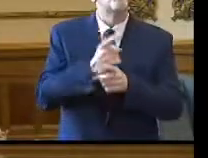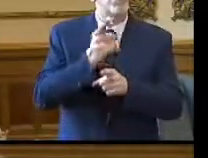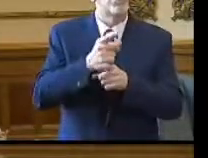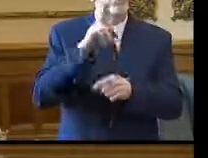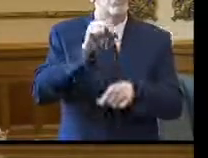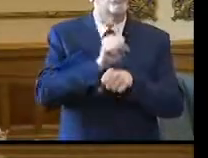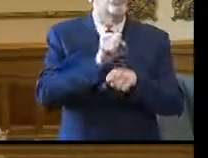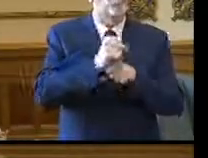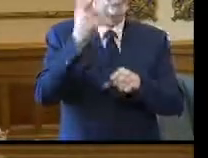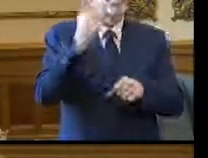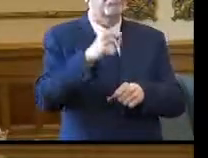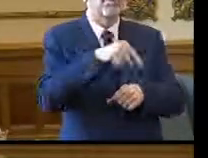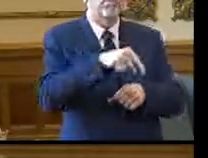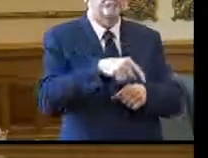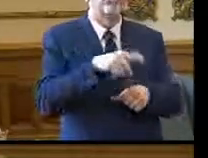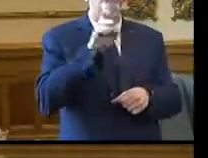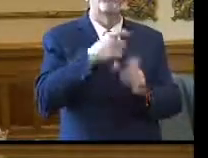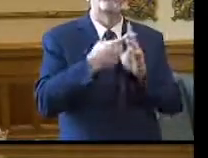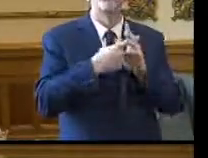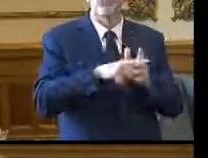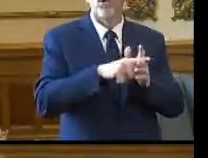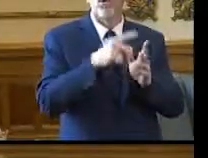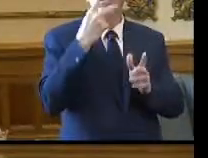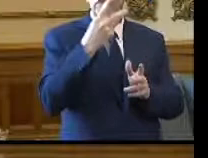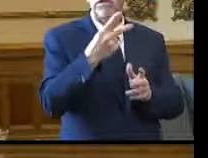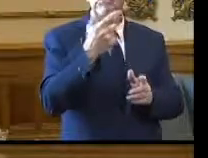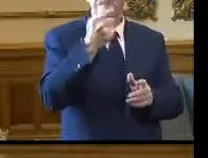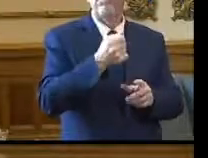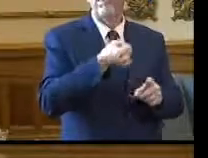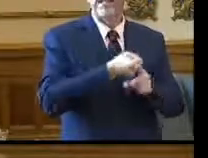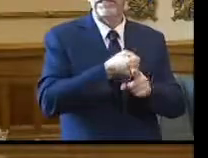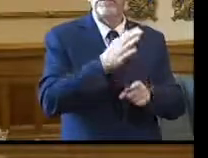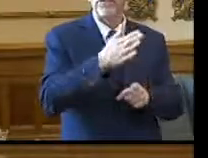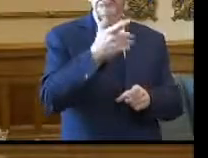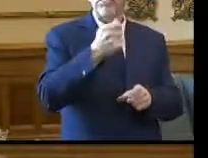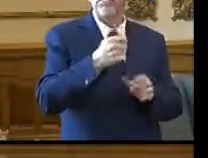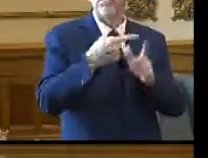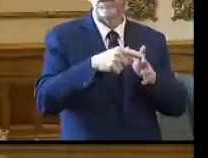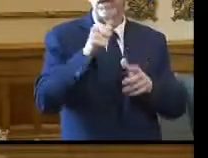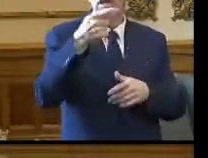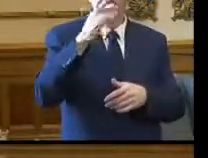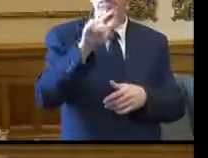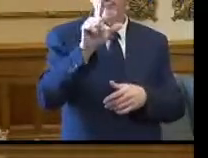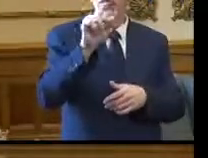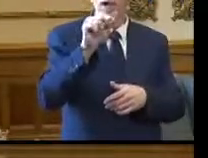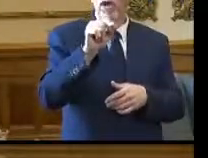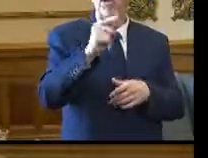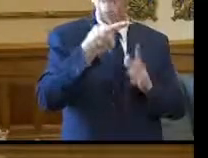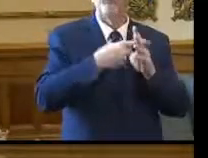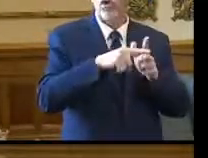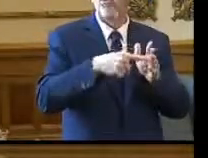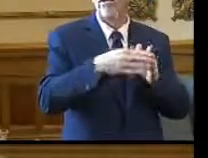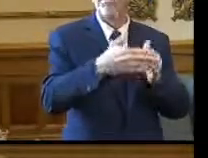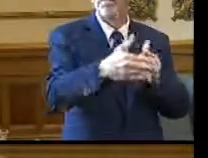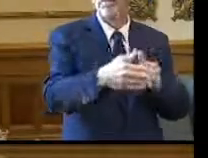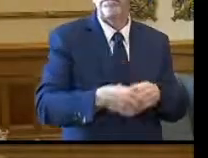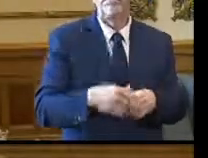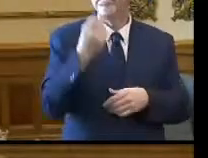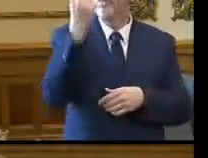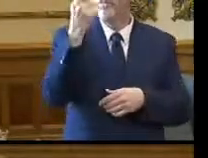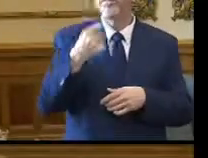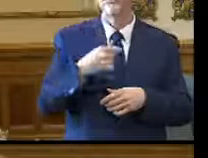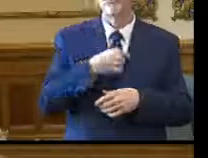unemployment benefits should start seeing those payments hit the week of April 20th. However,